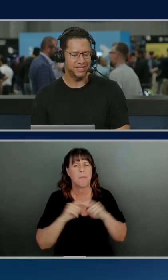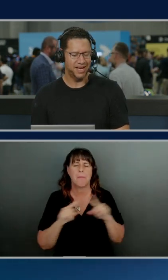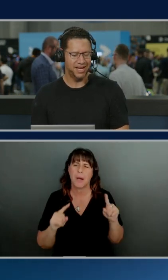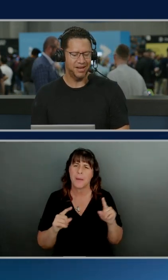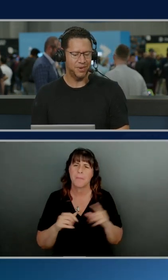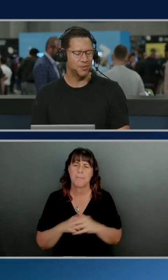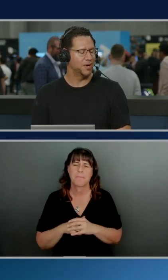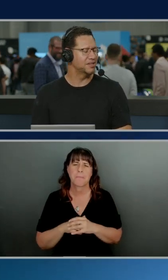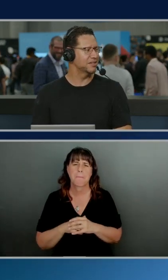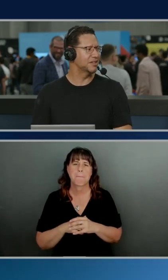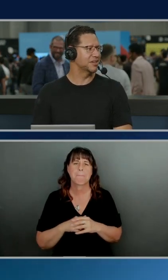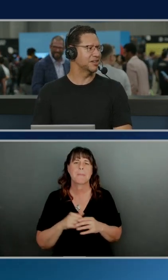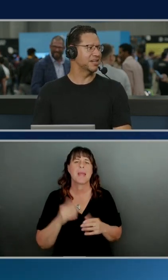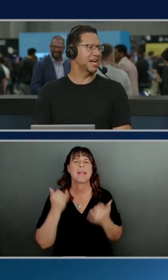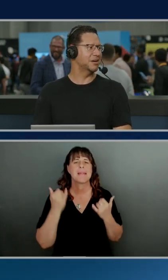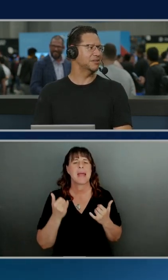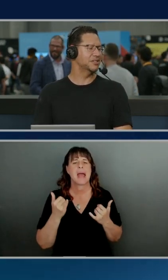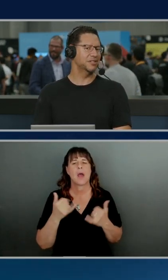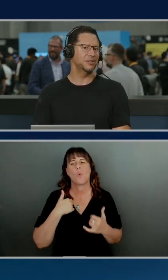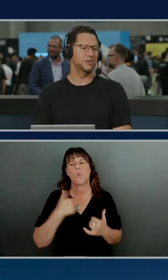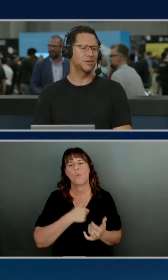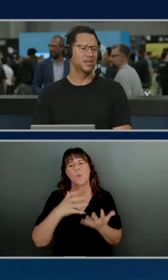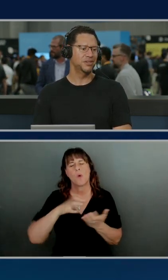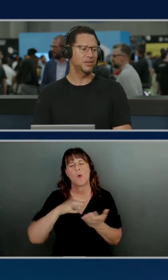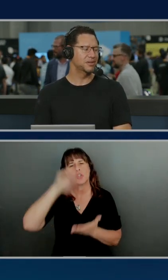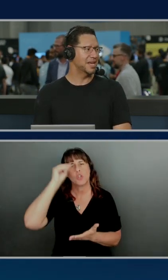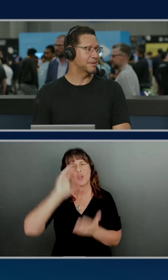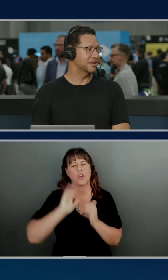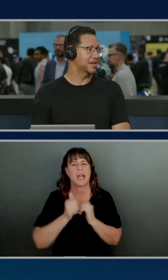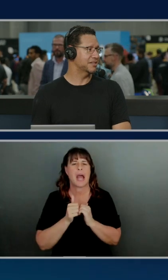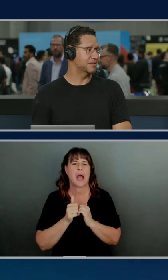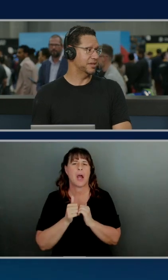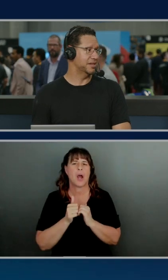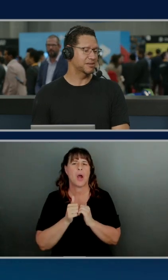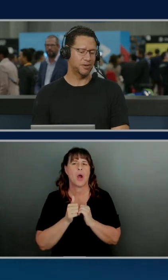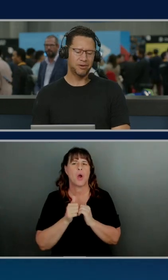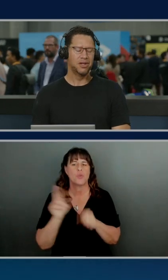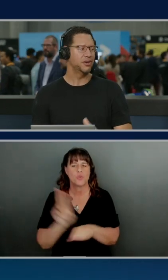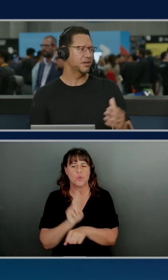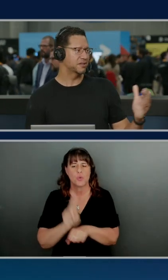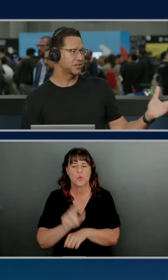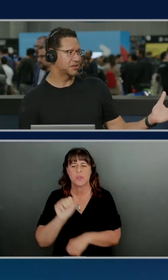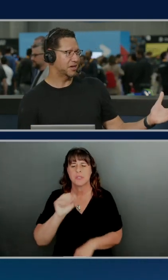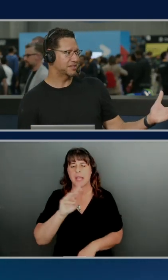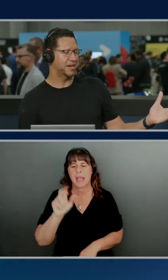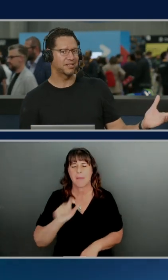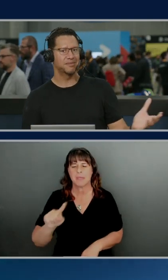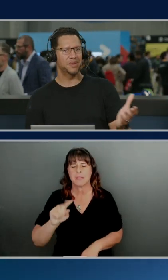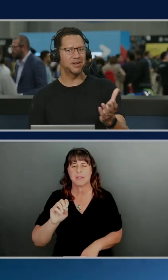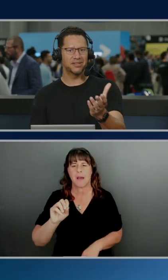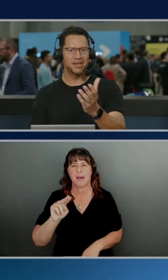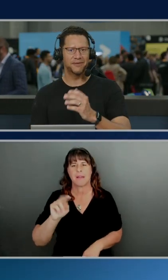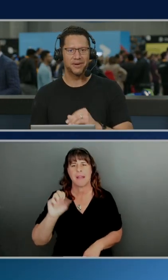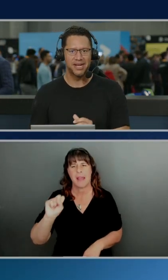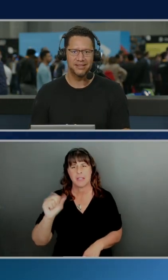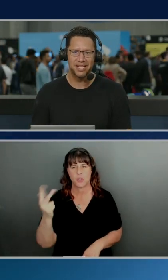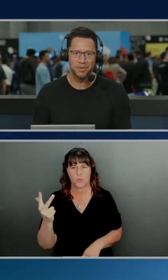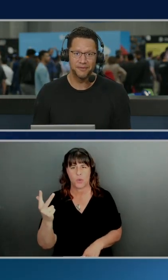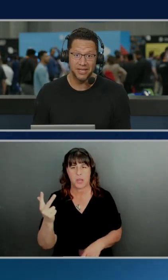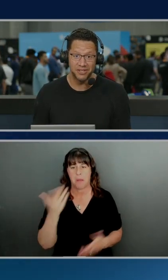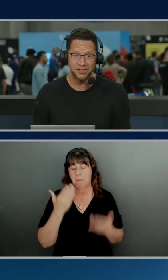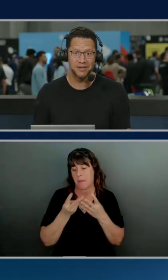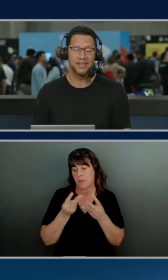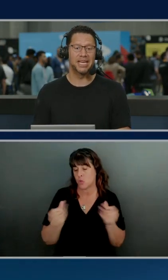let's say we want to learn how to use Amazon S3, because you're a solutions architect. Maybe you're studying for an